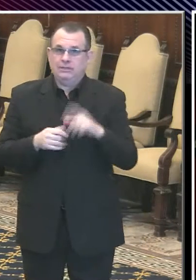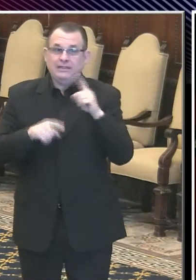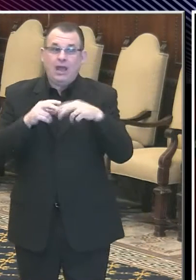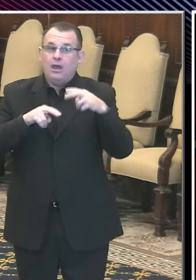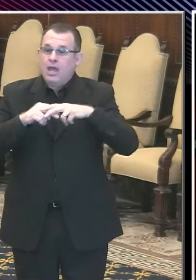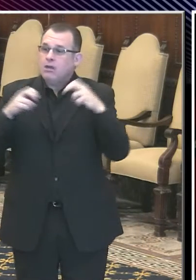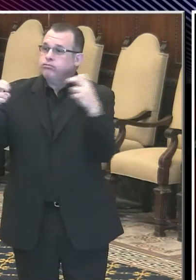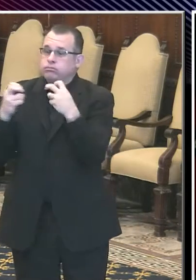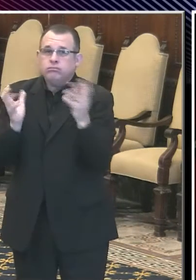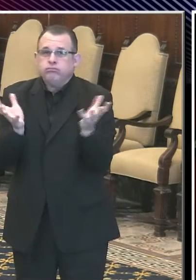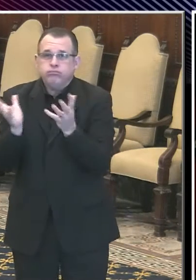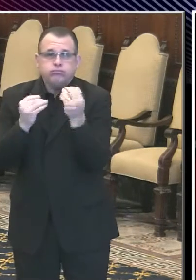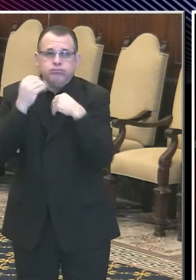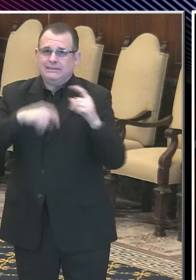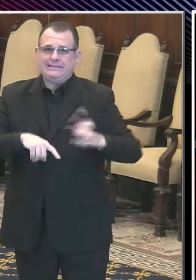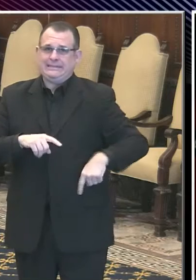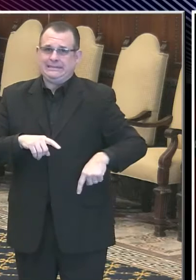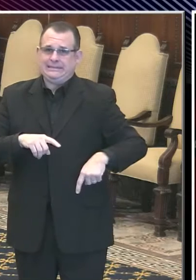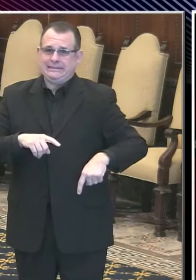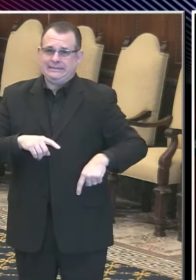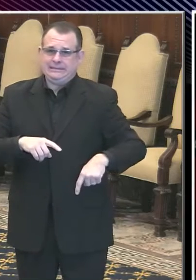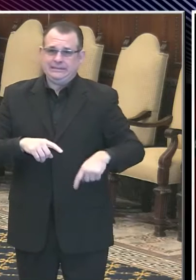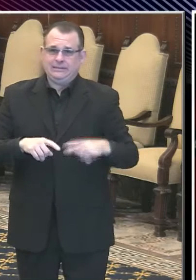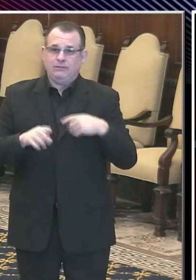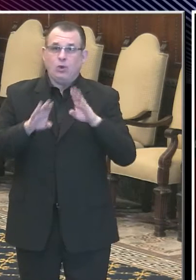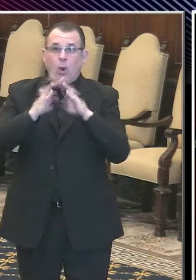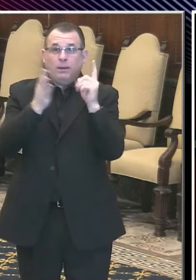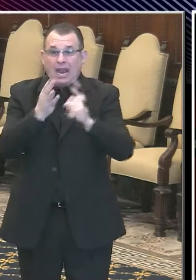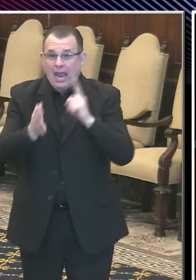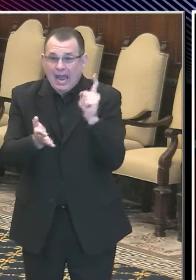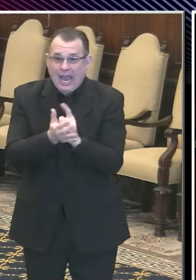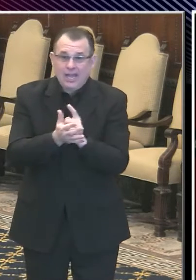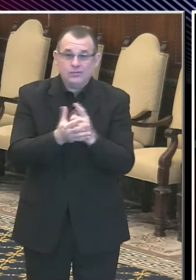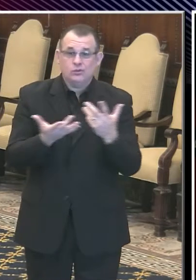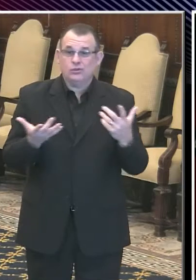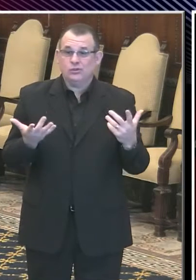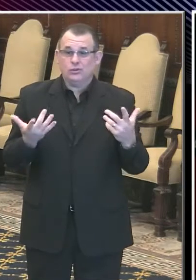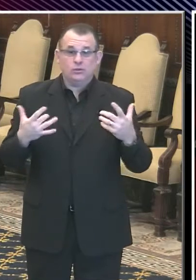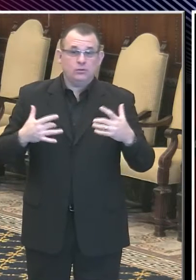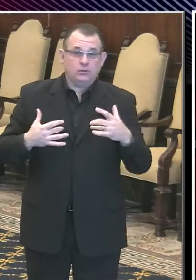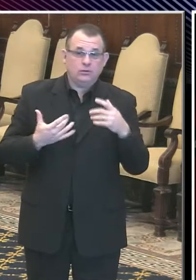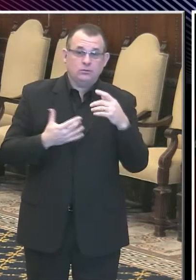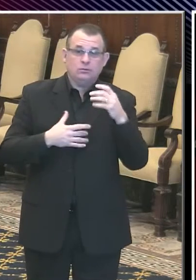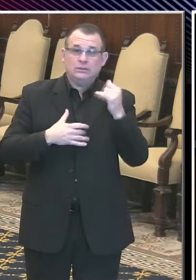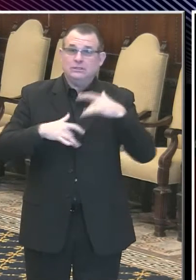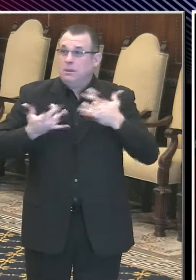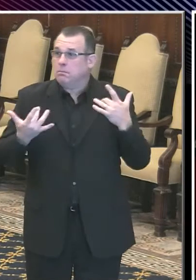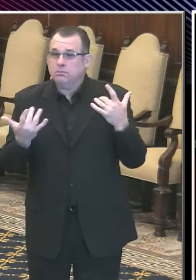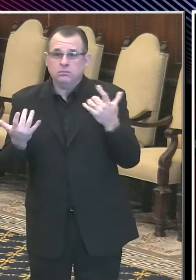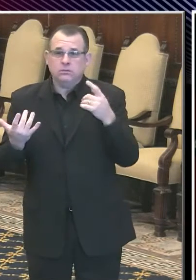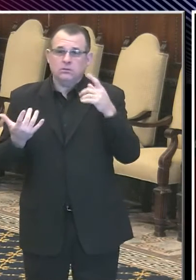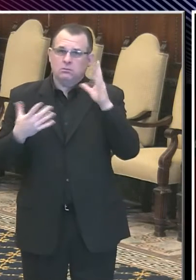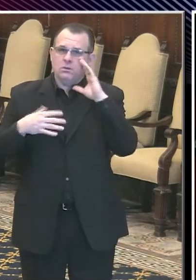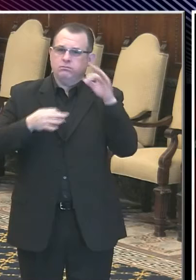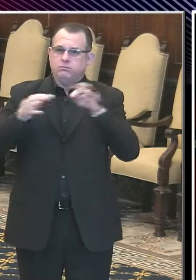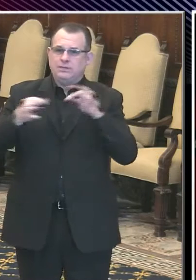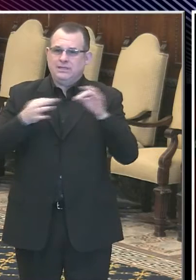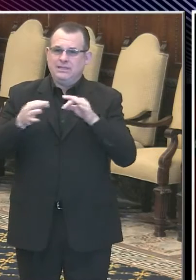list of facilities, opening status, and hours of operation. And now I'd like to introduce Dr. Farley for his daily